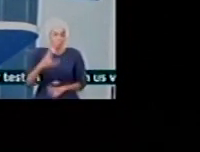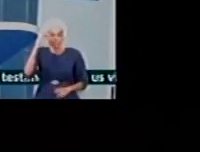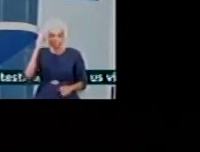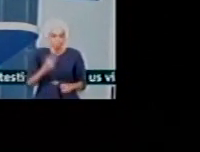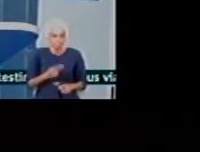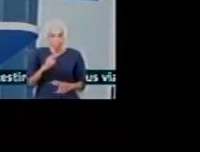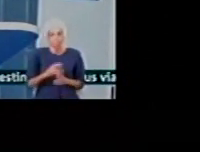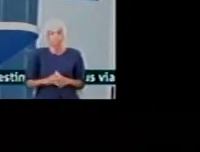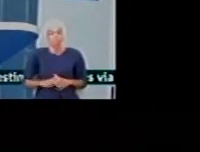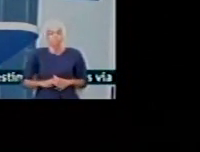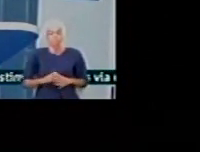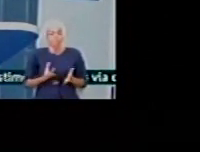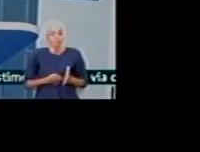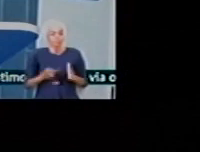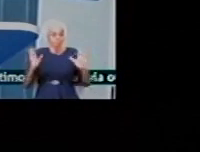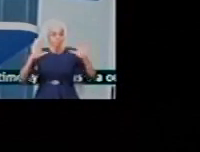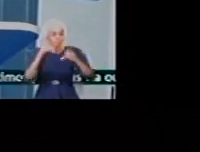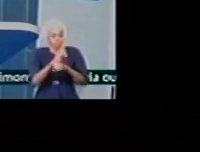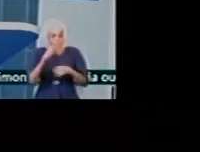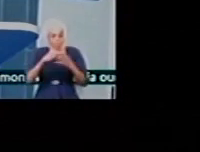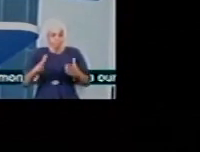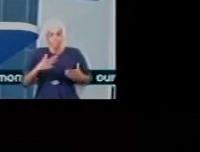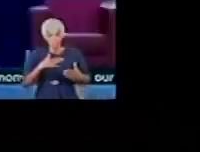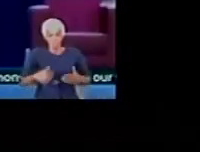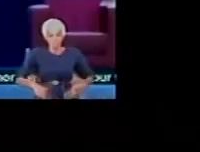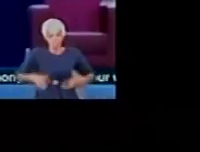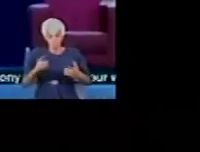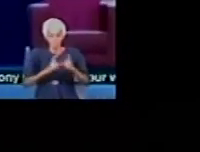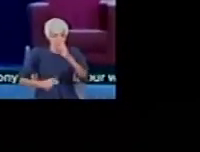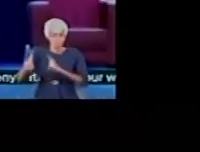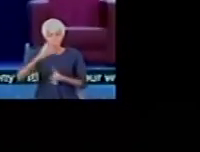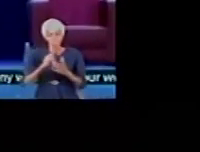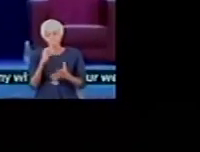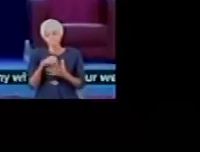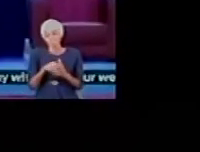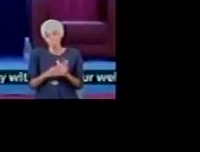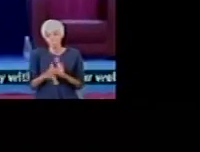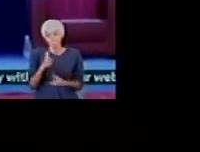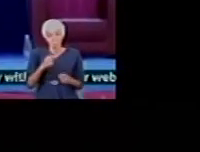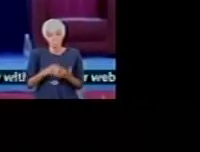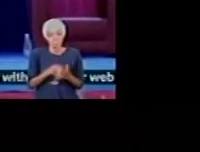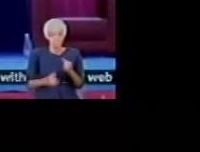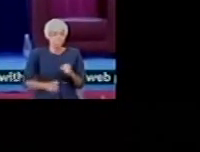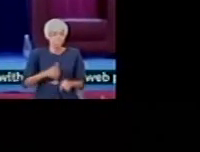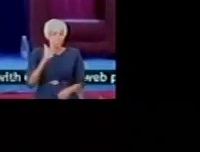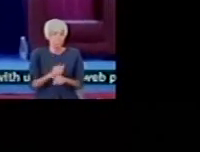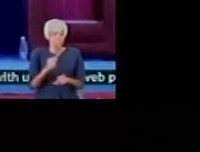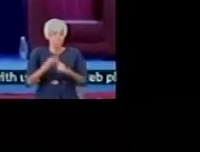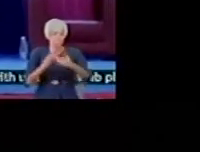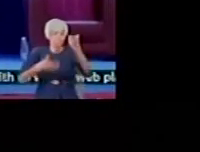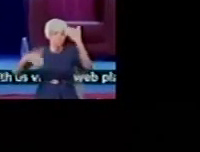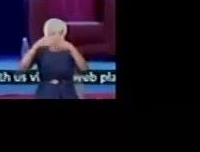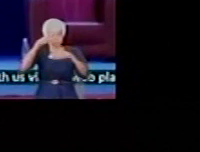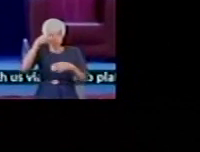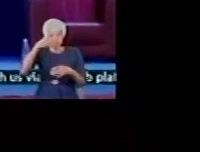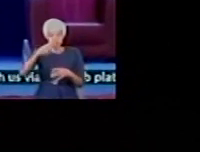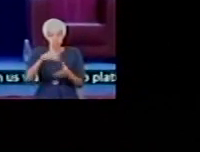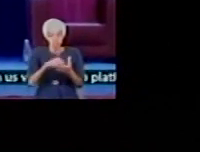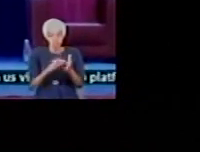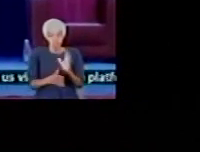an affirmation from heaven for you in Jesus' name. Praise the Lord. I'm